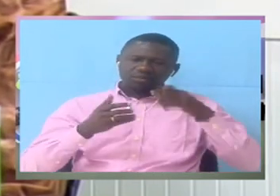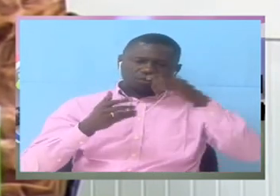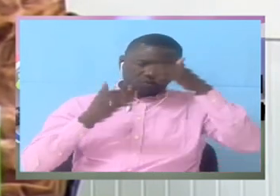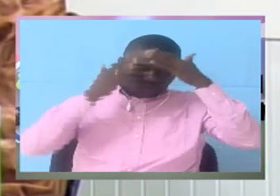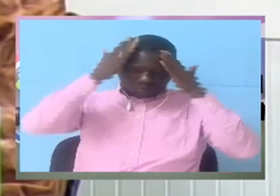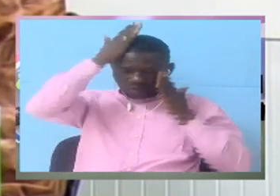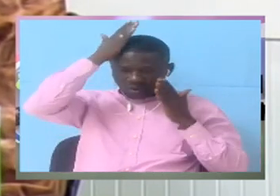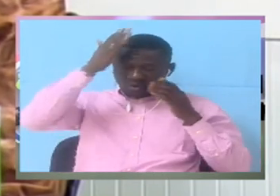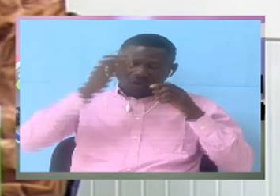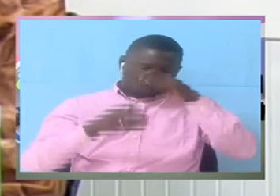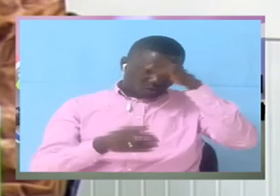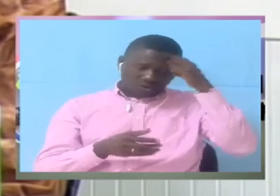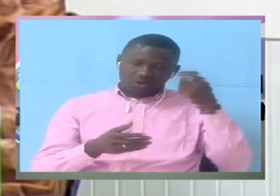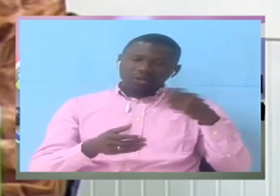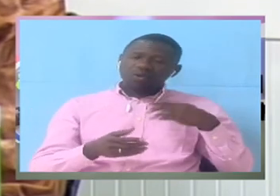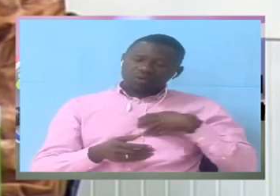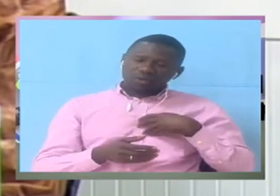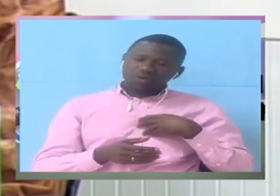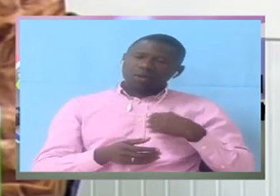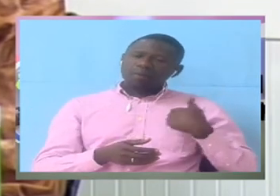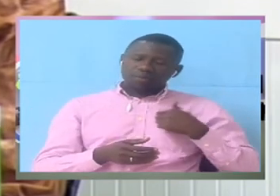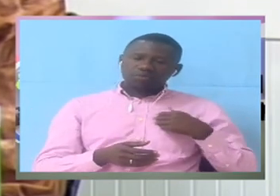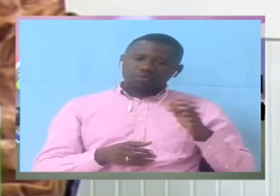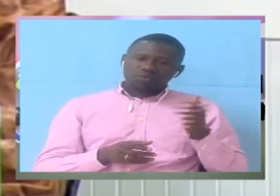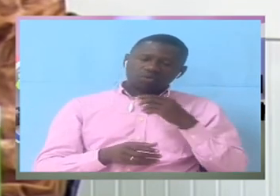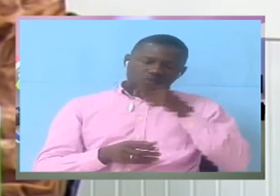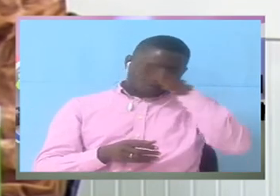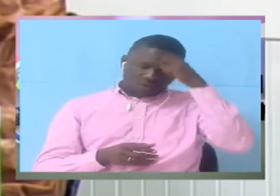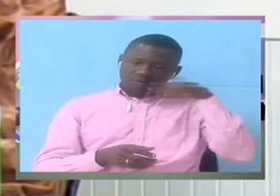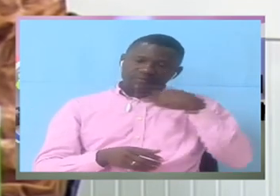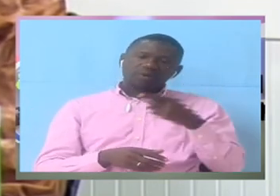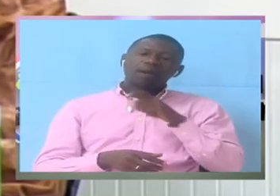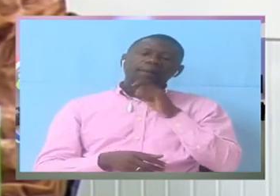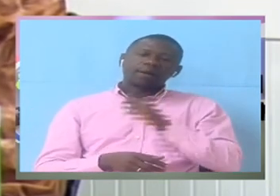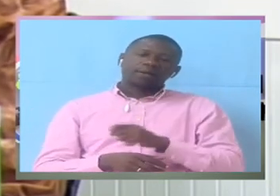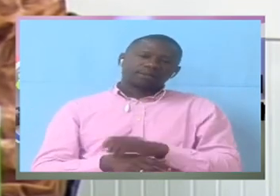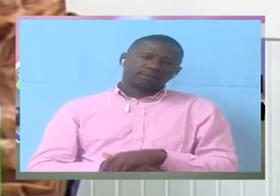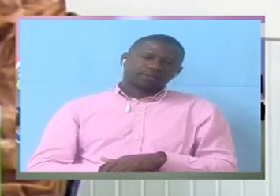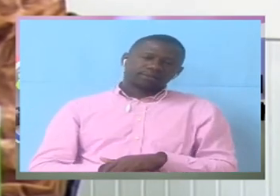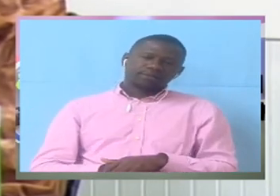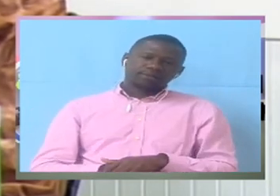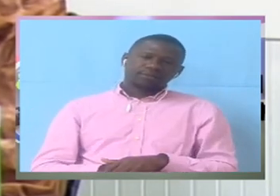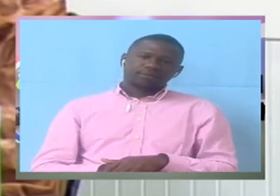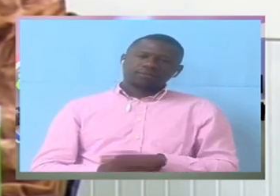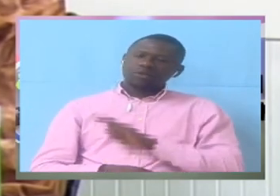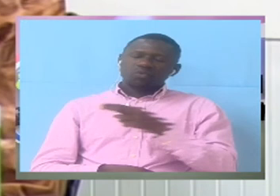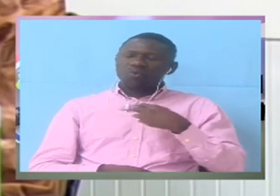for him. But nta mampare tala nunde. But I was not ready to go. But